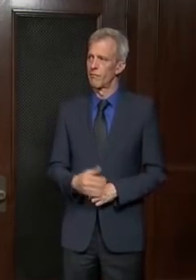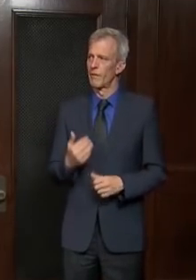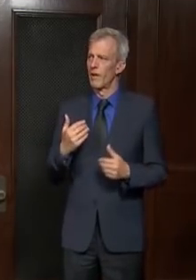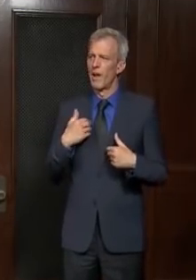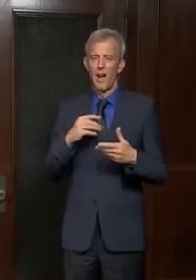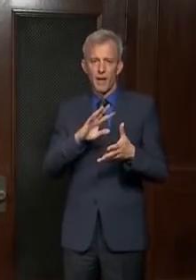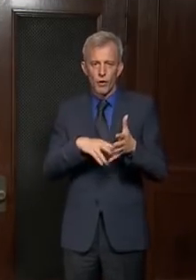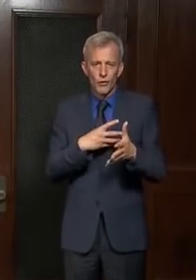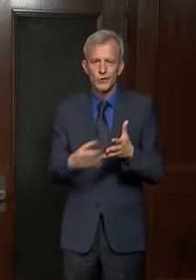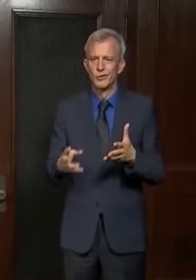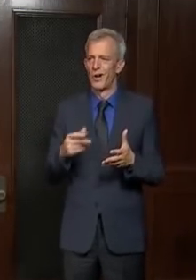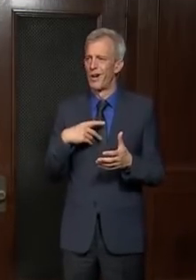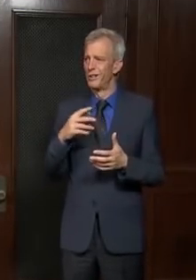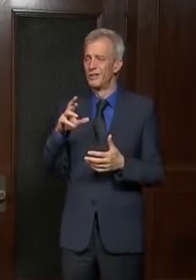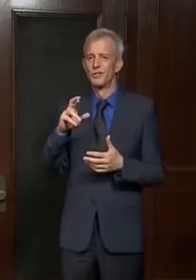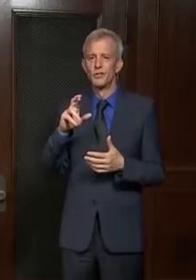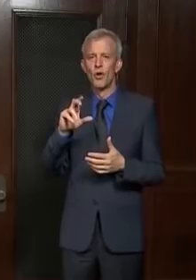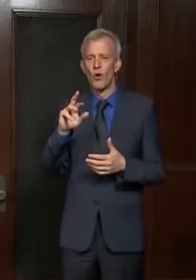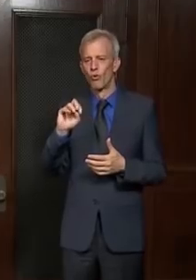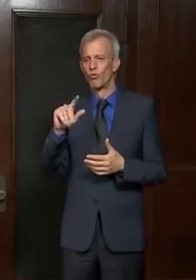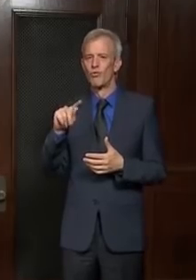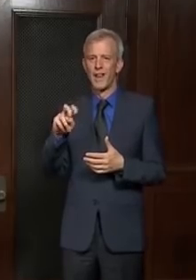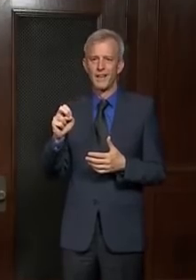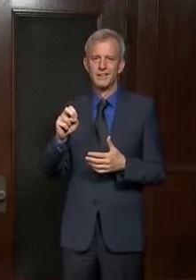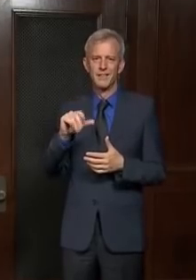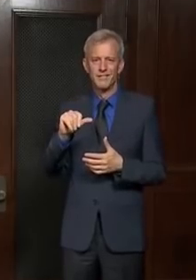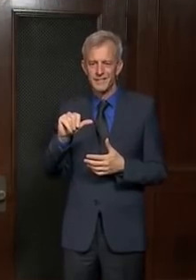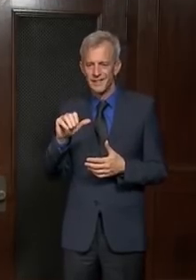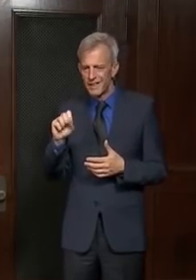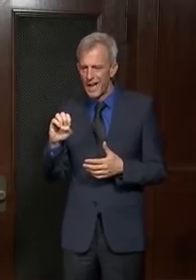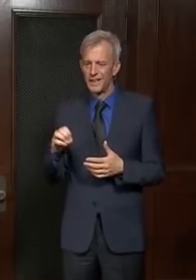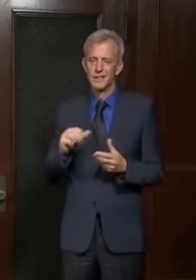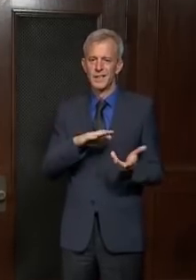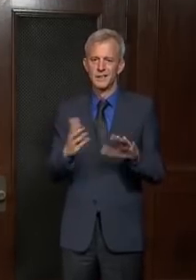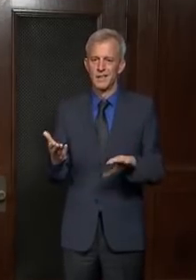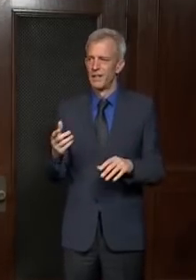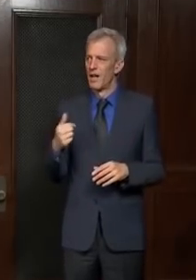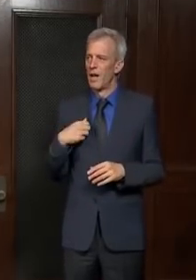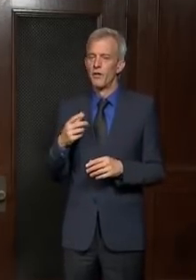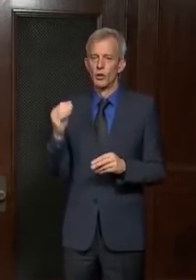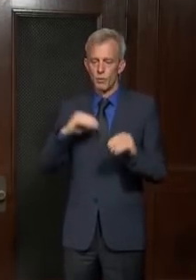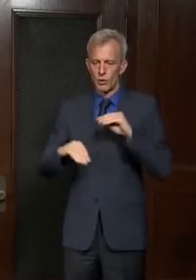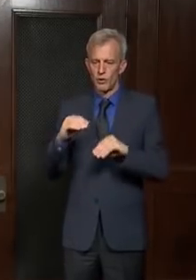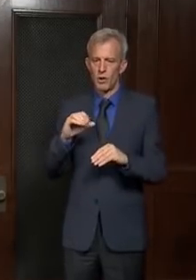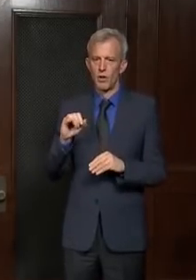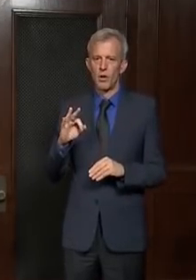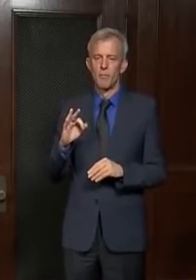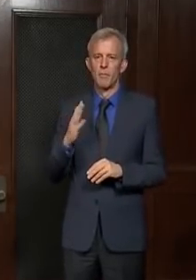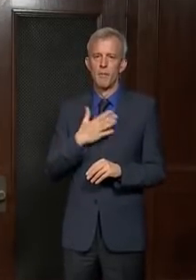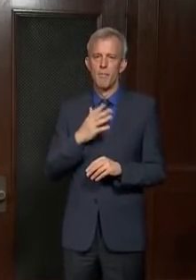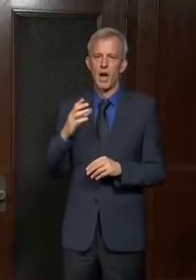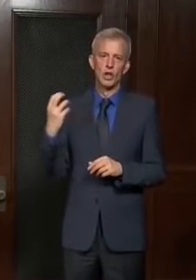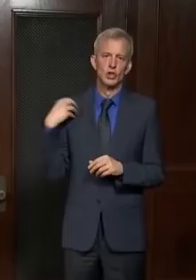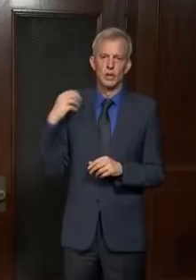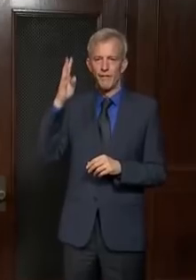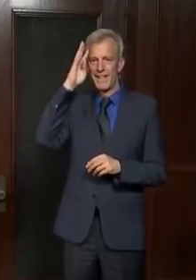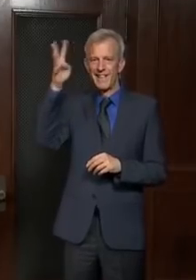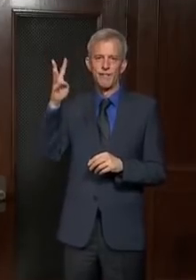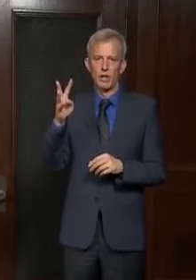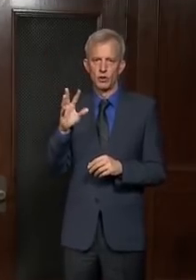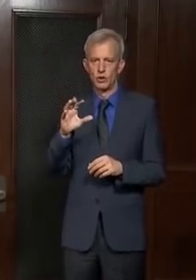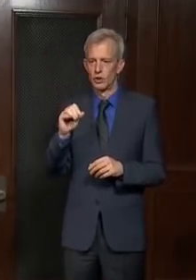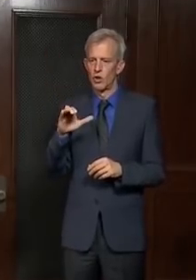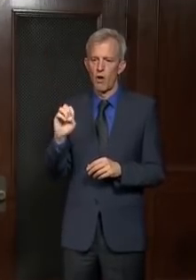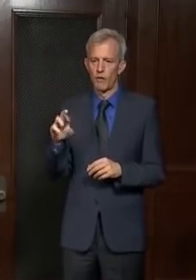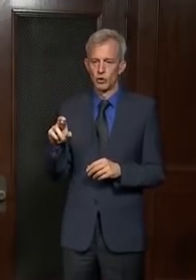cases, the deaths. This is marvelous. It's been put together by my Chief Innovation Officer, Amanda Daflos, and her team. And I said, we